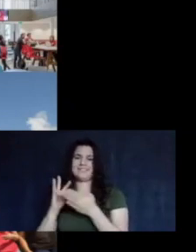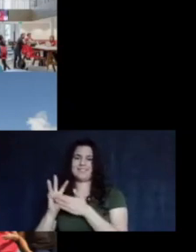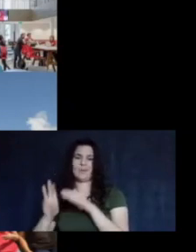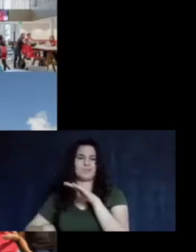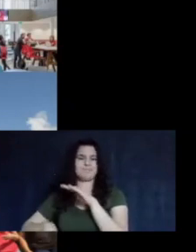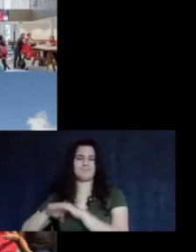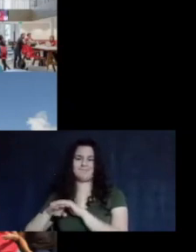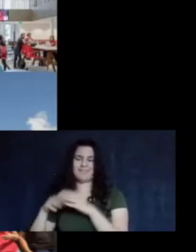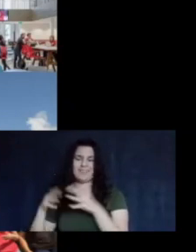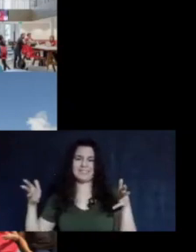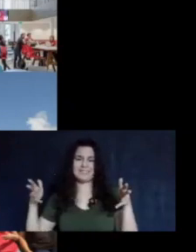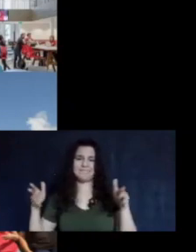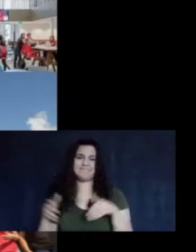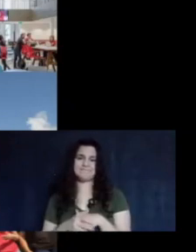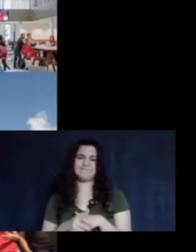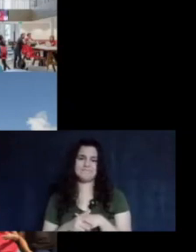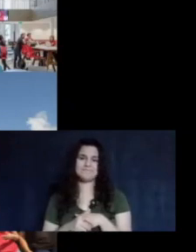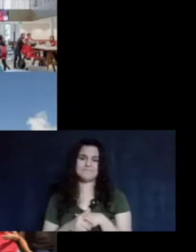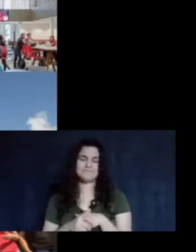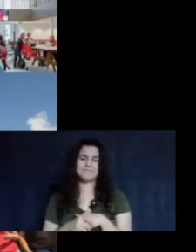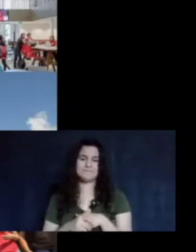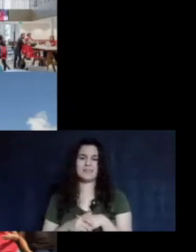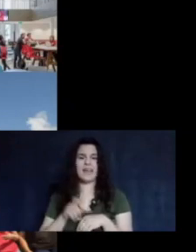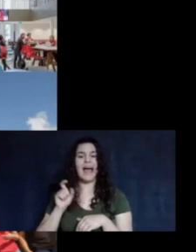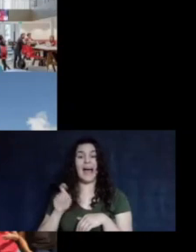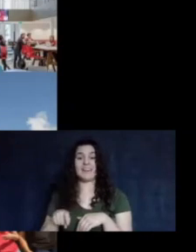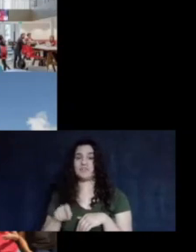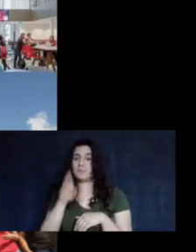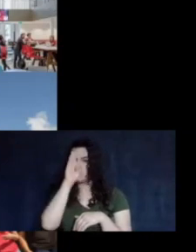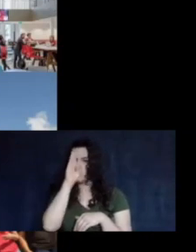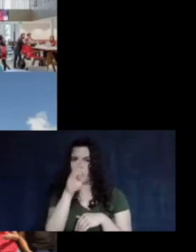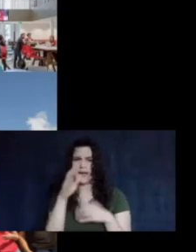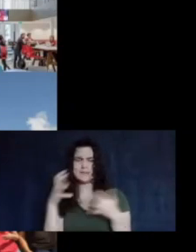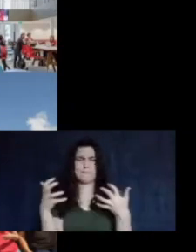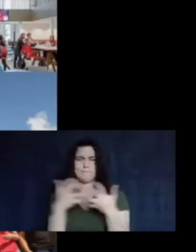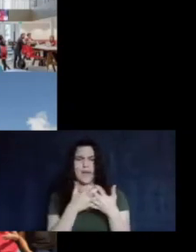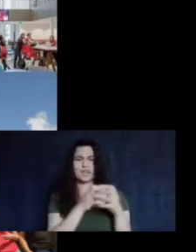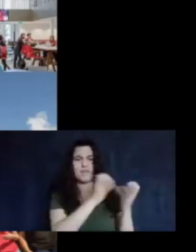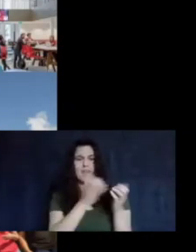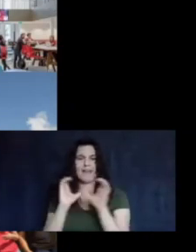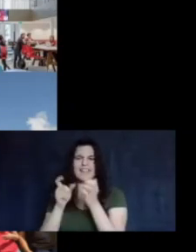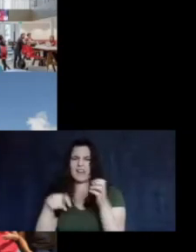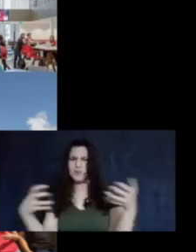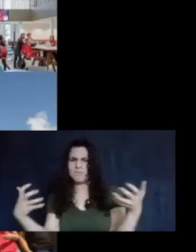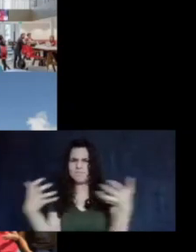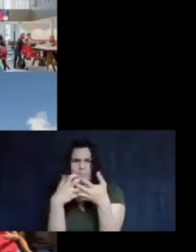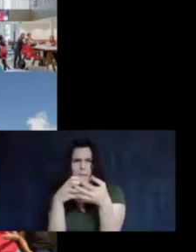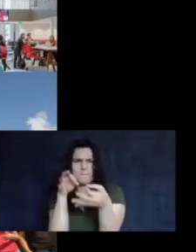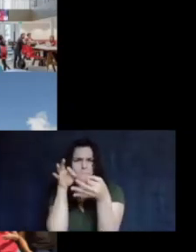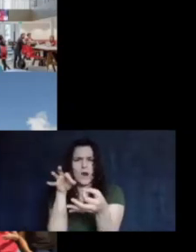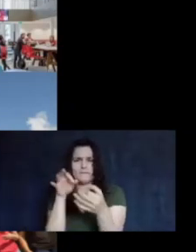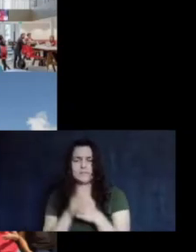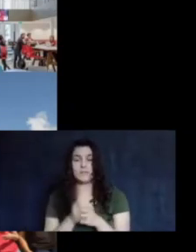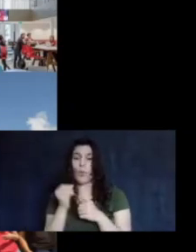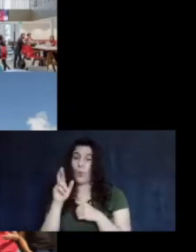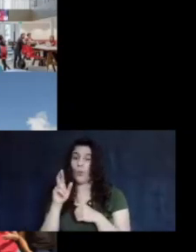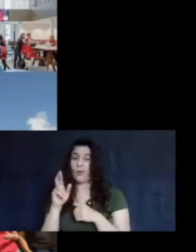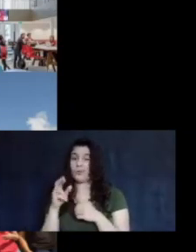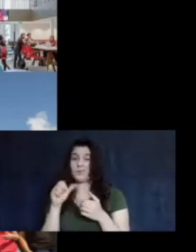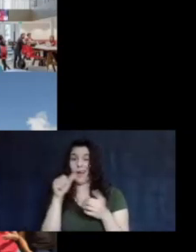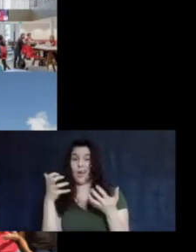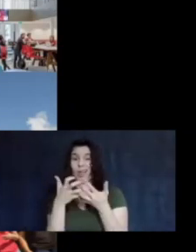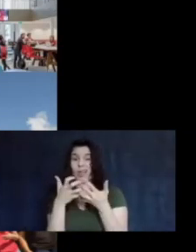up to 6 hours. They have to be direct matches of our courses, and they have to be at the doc level. So the answer to that question